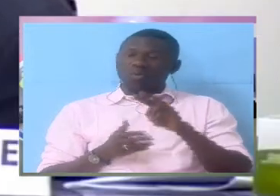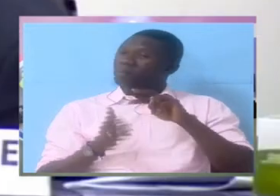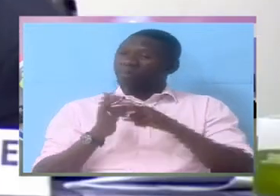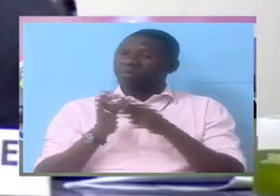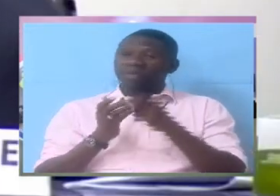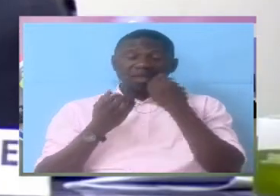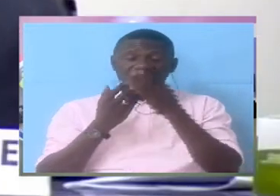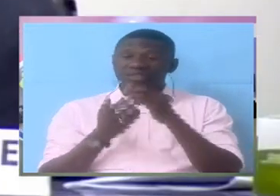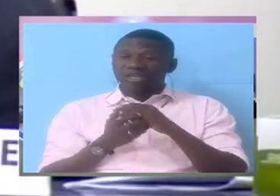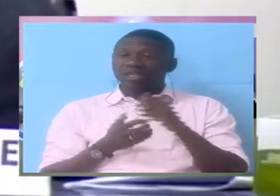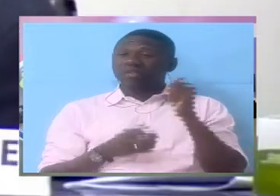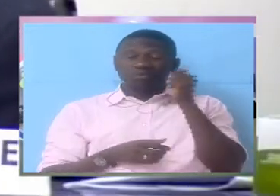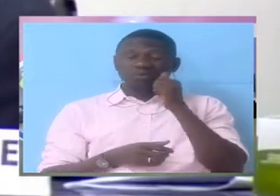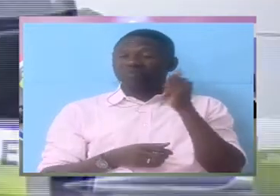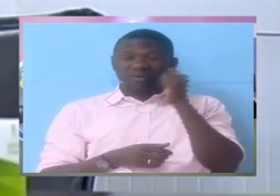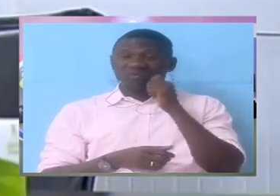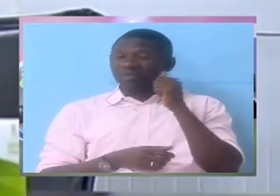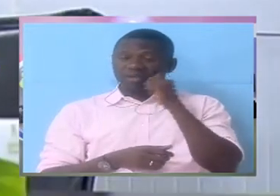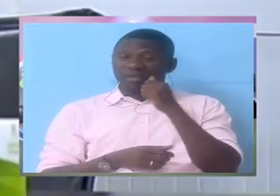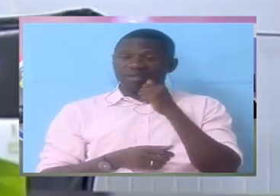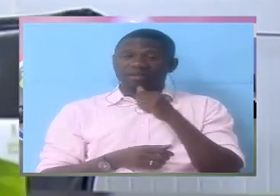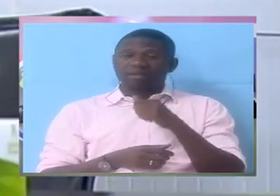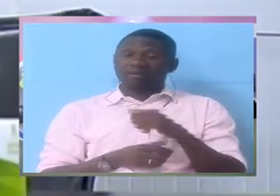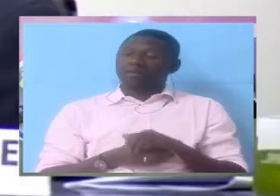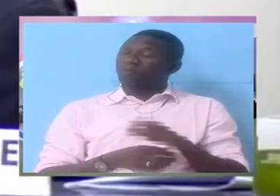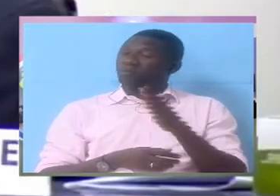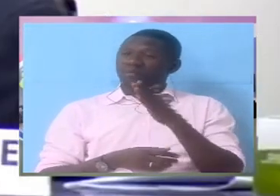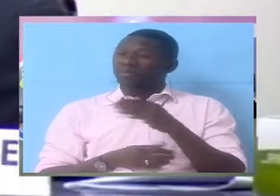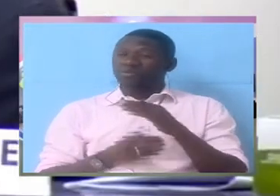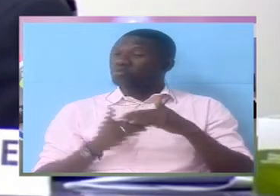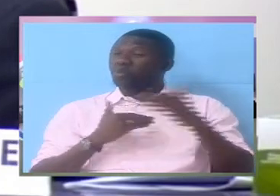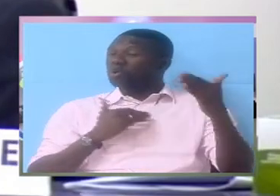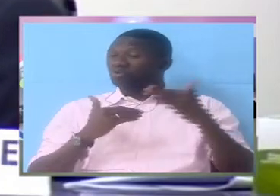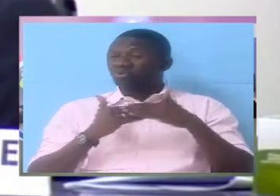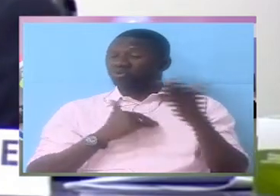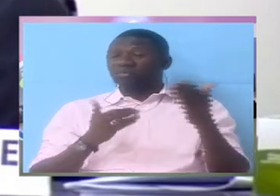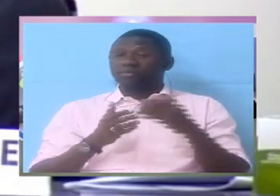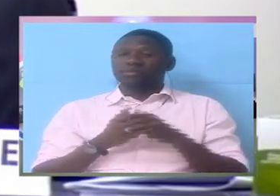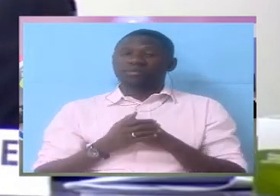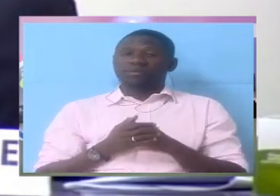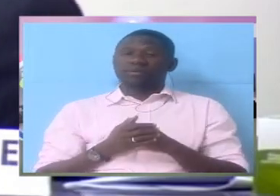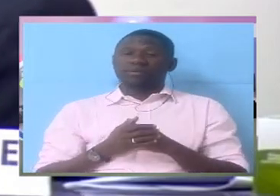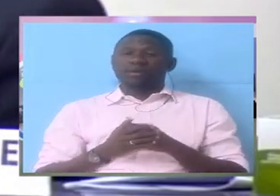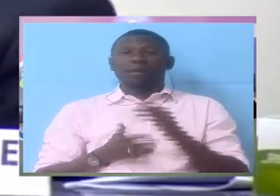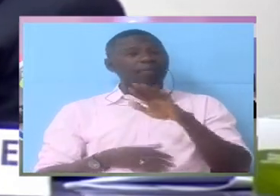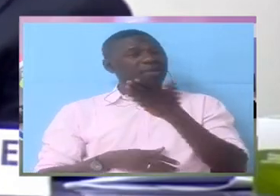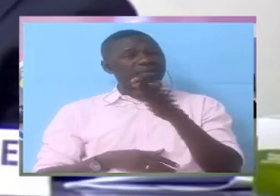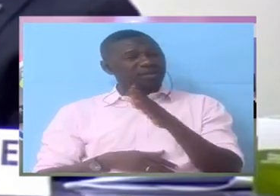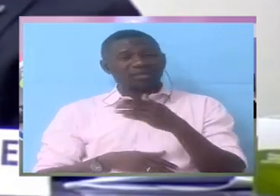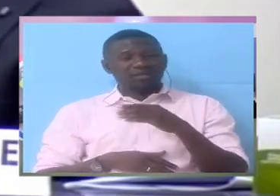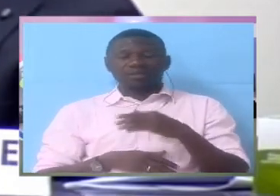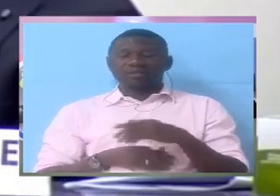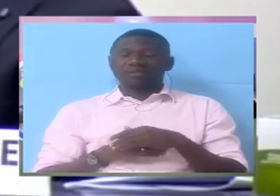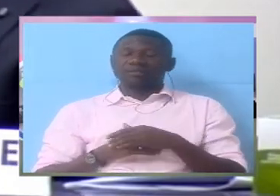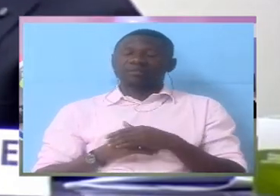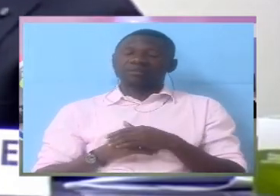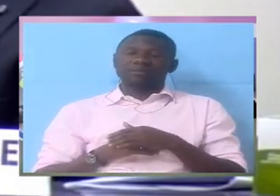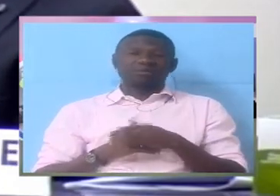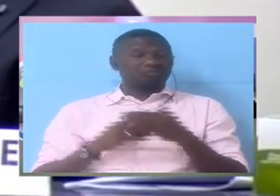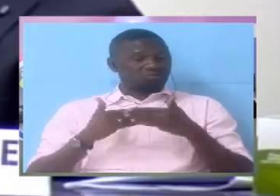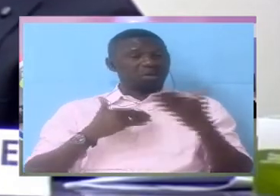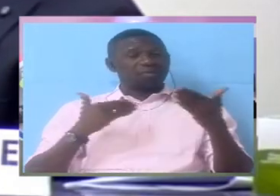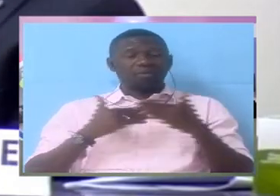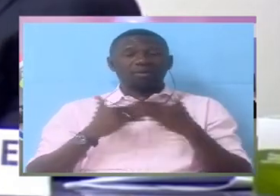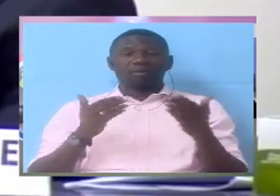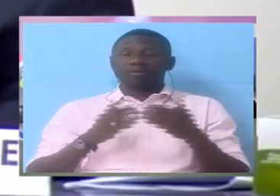Maybe it was too much. Frequent. Maybe it was too much. Maybe that is the reason why we say, Mr. Witness, that